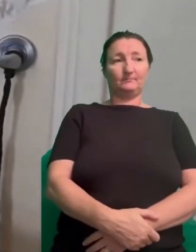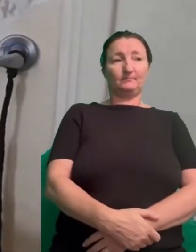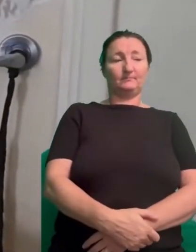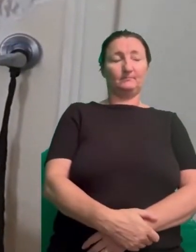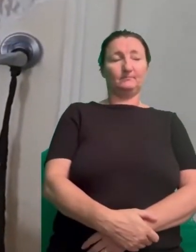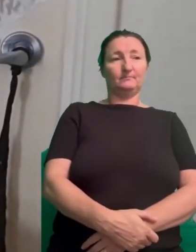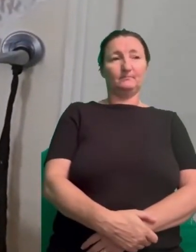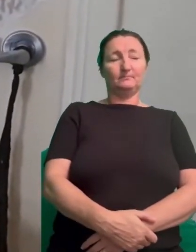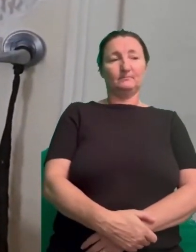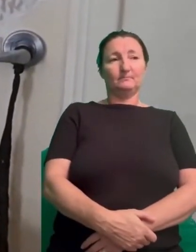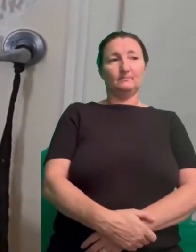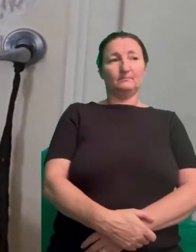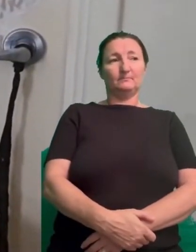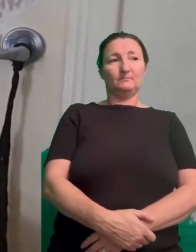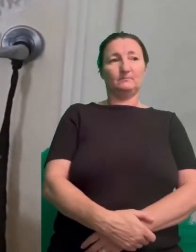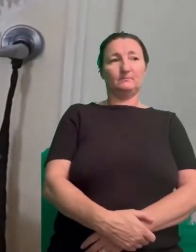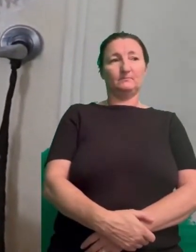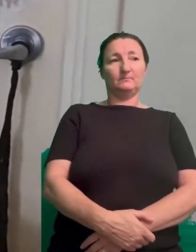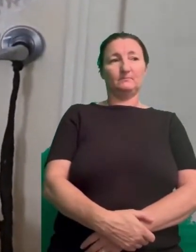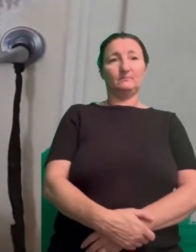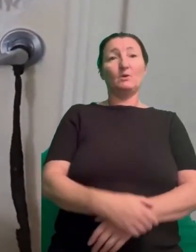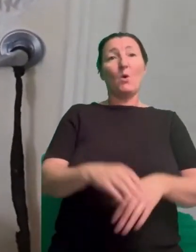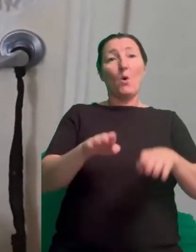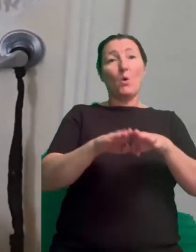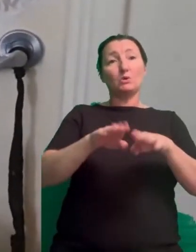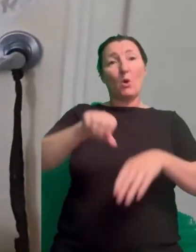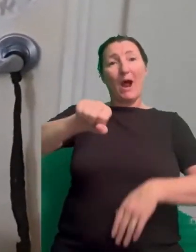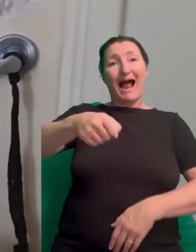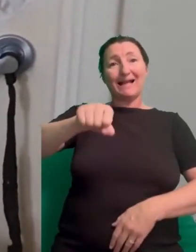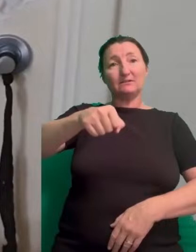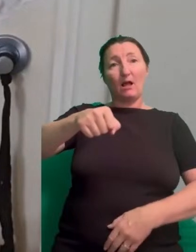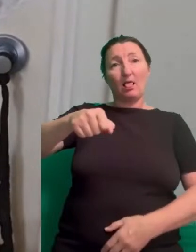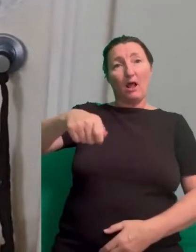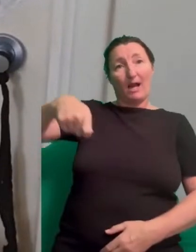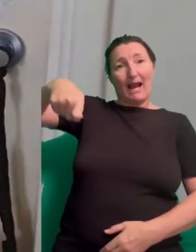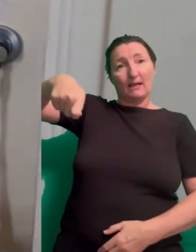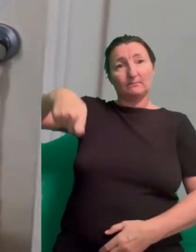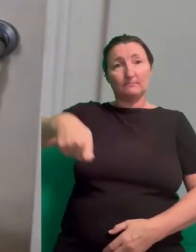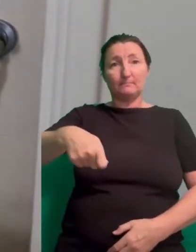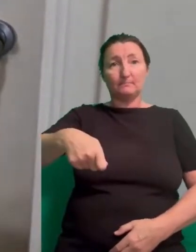I can also open a hinge door.